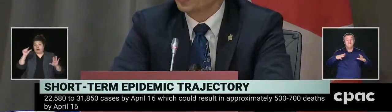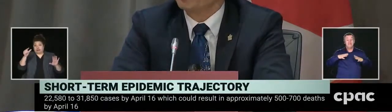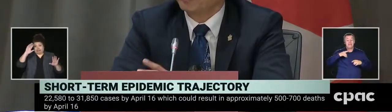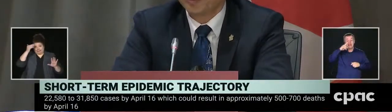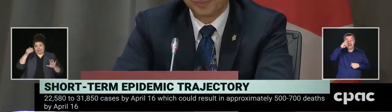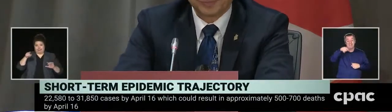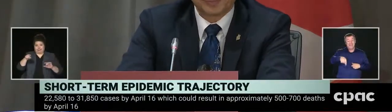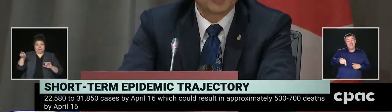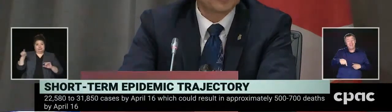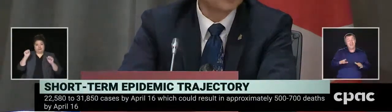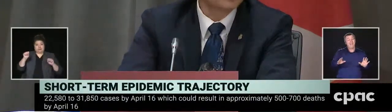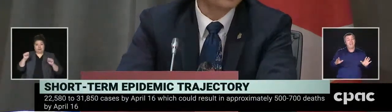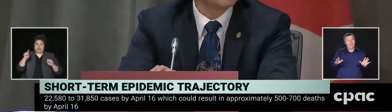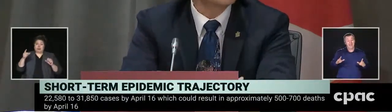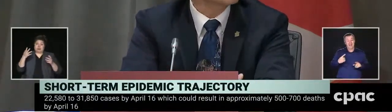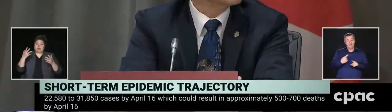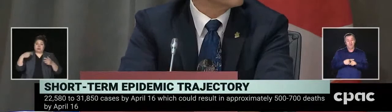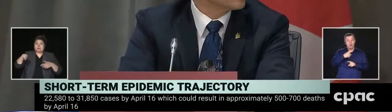taking a vacation.